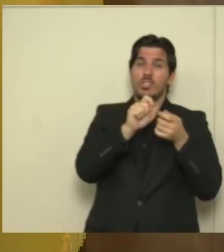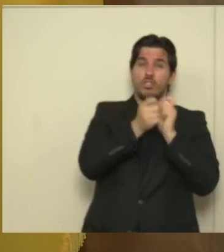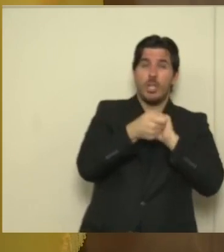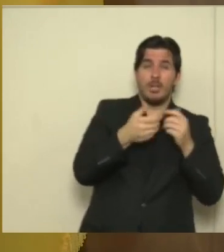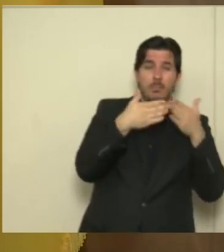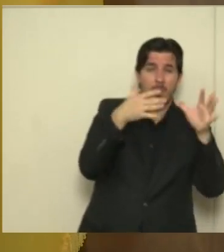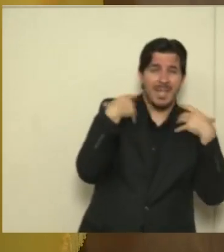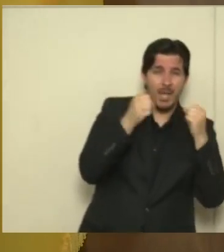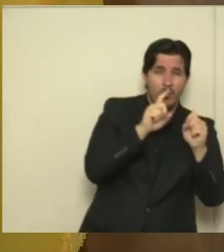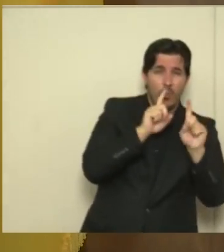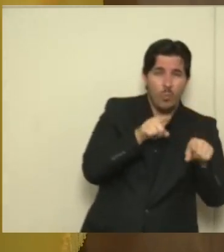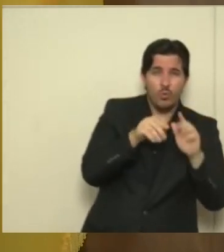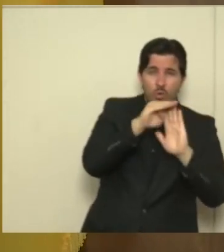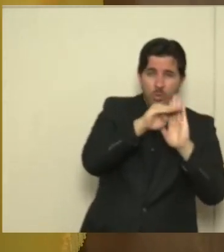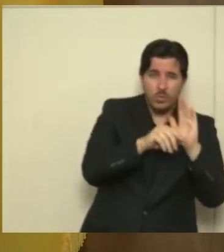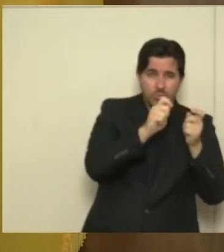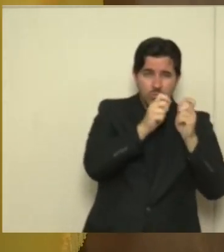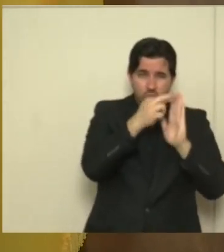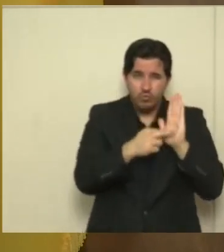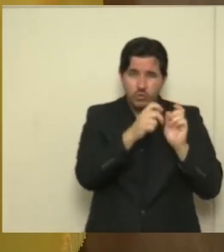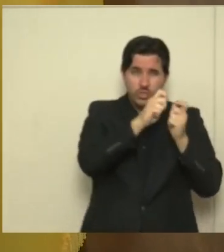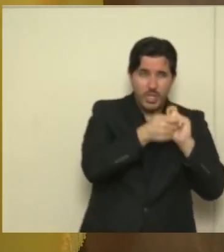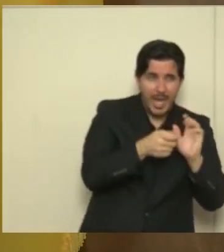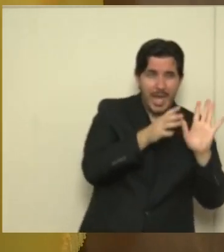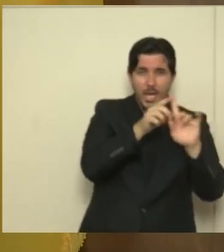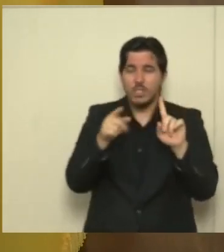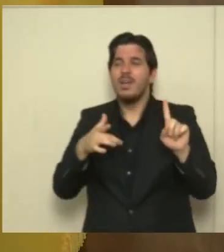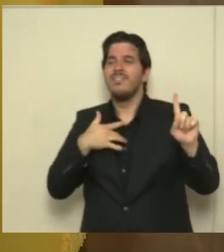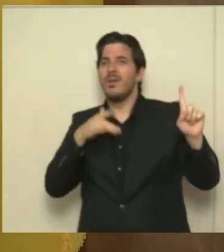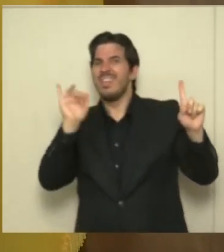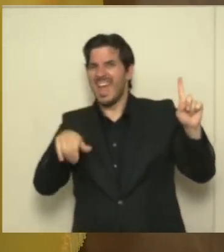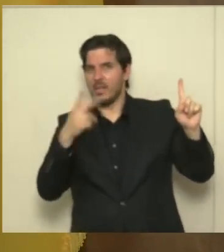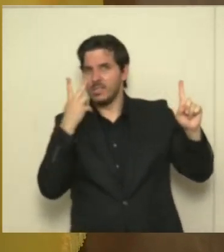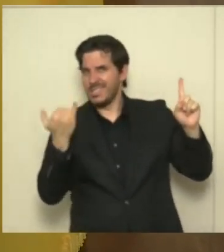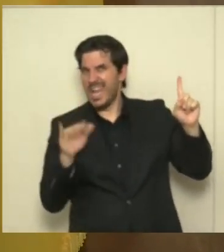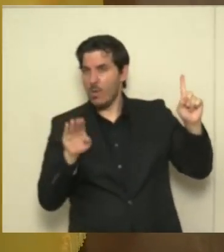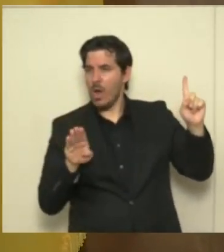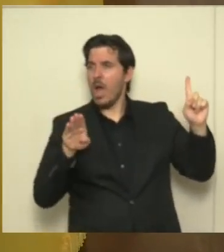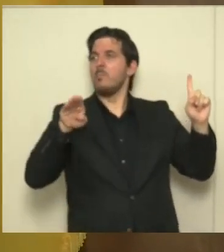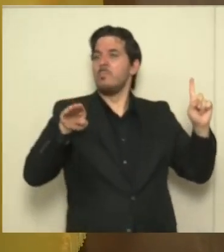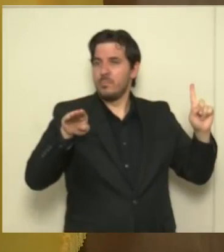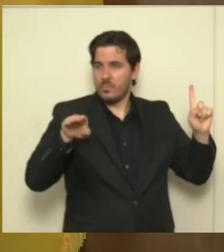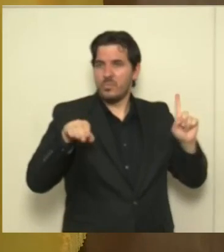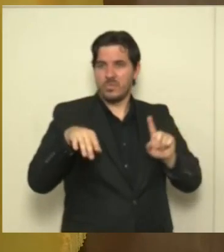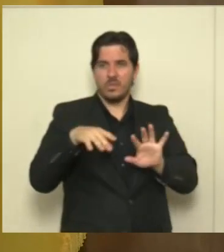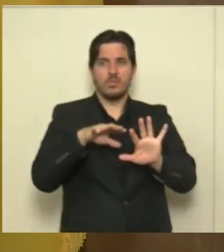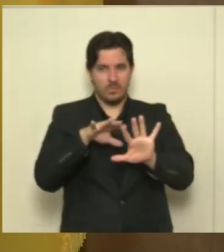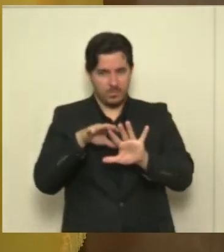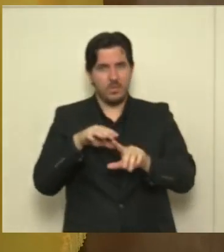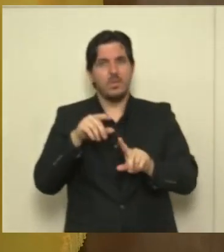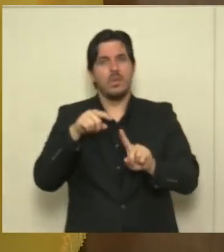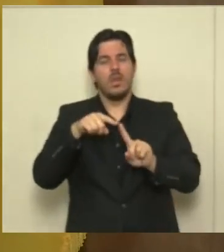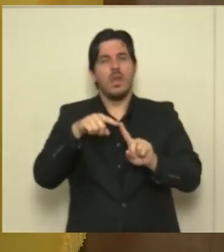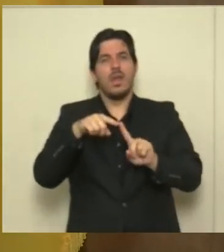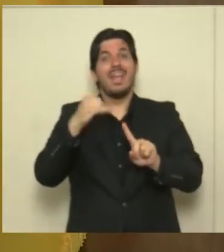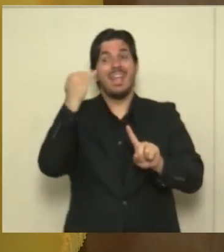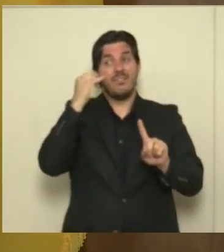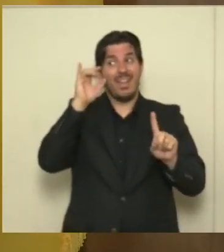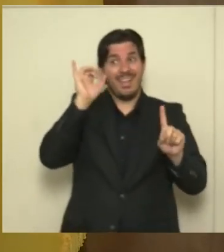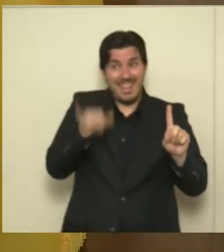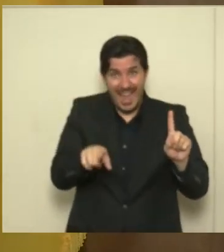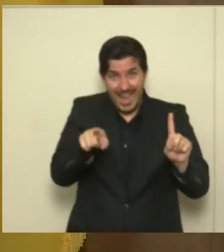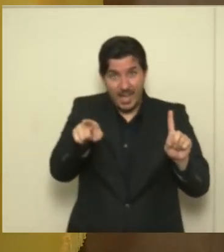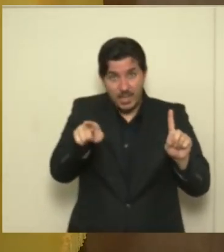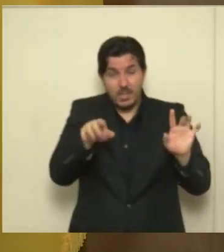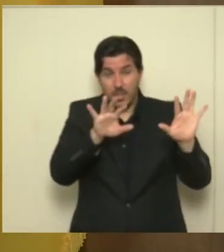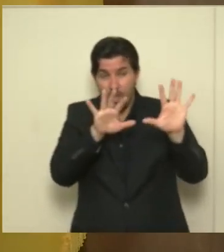my expectation is, you know, we'll see it come back down. That's what we need. If that's the case, and it's